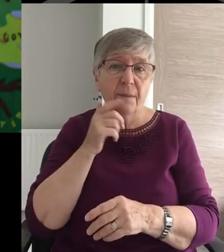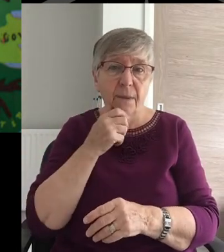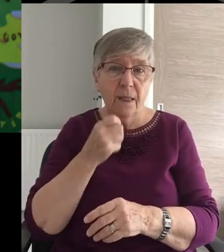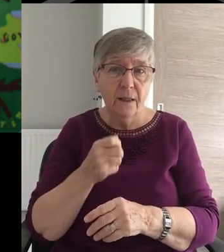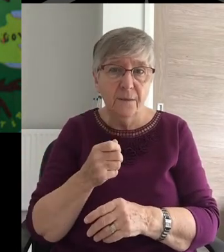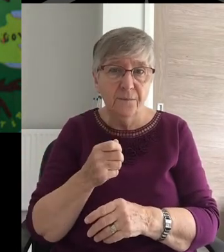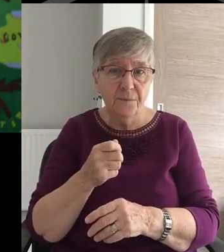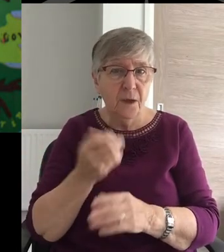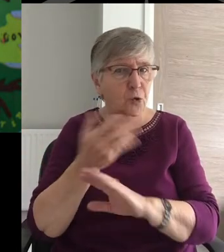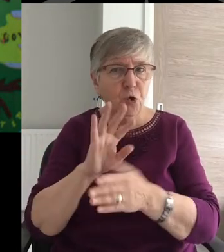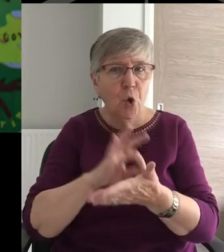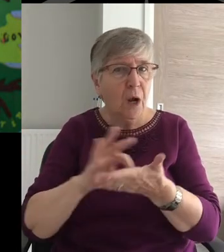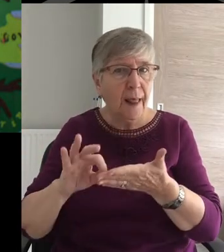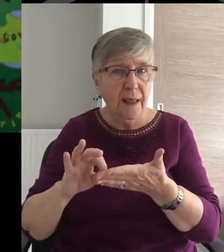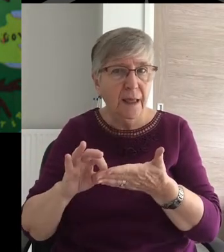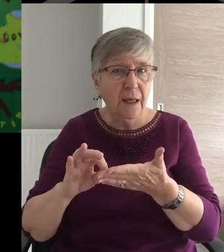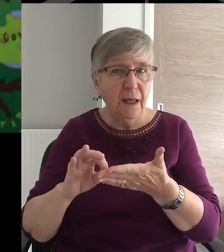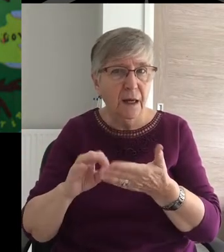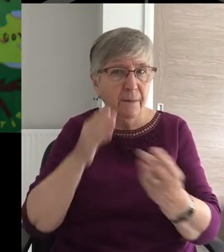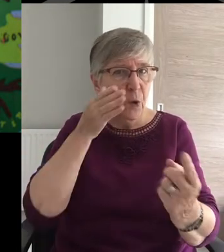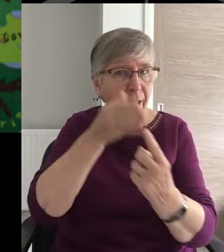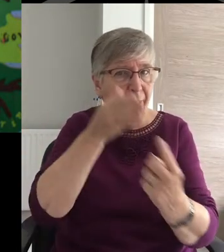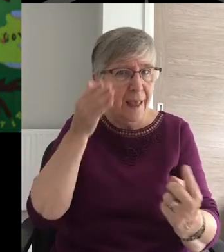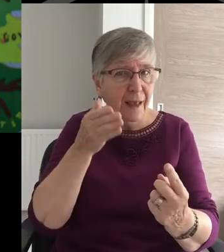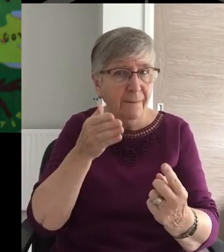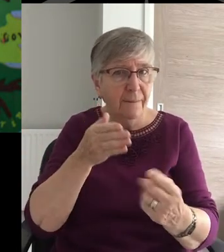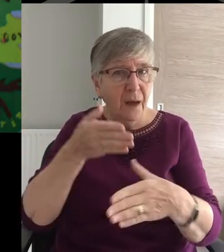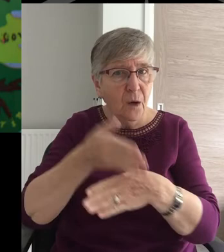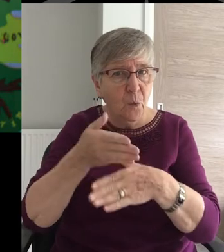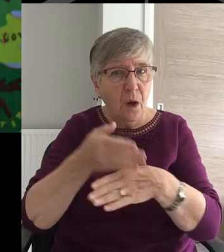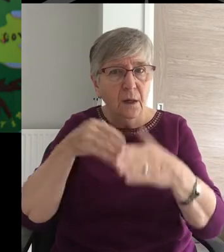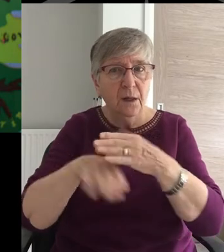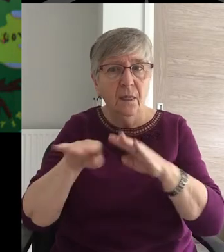become unclear about its purpose and mission in the world.